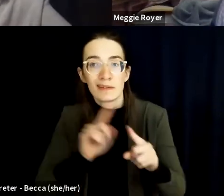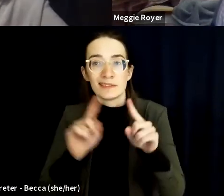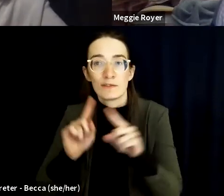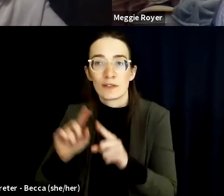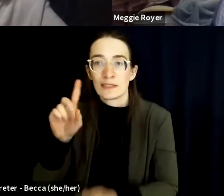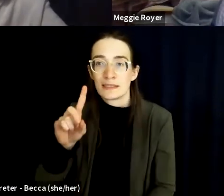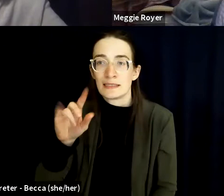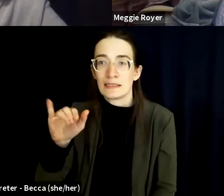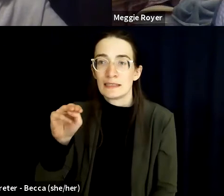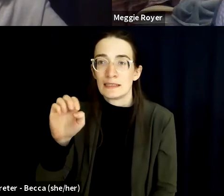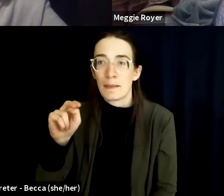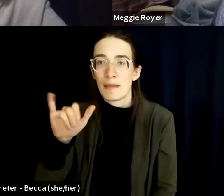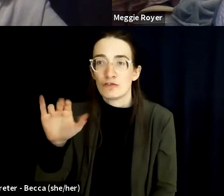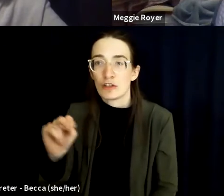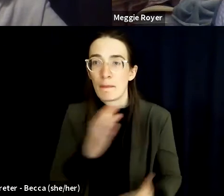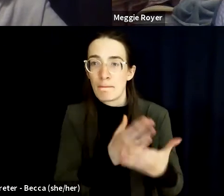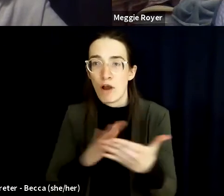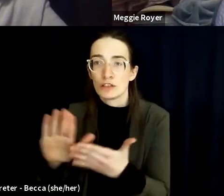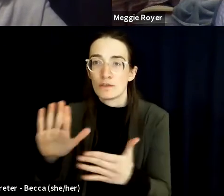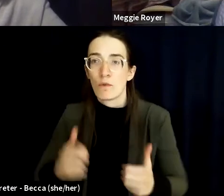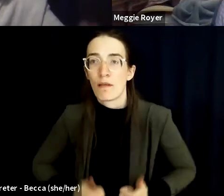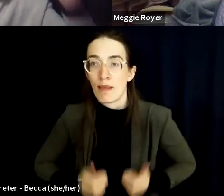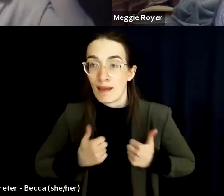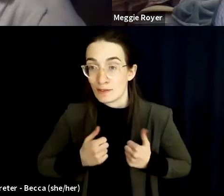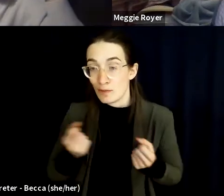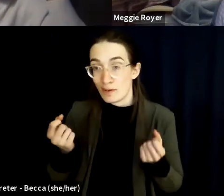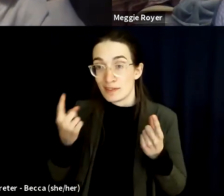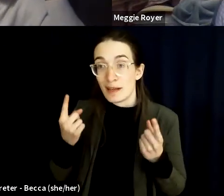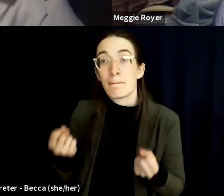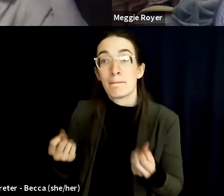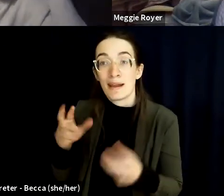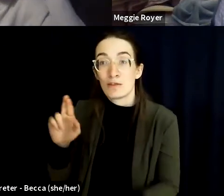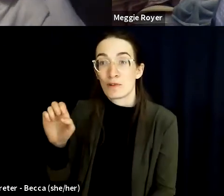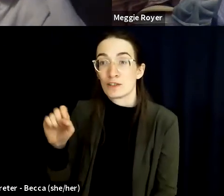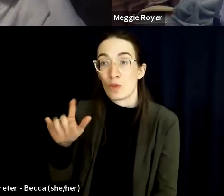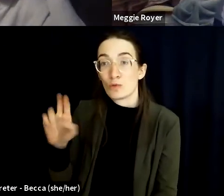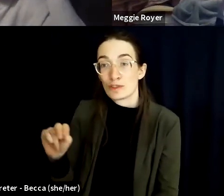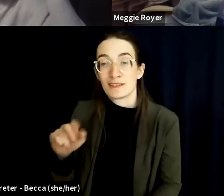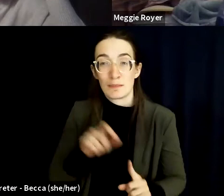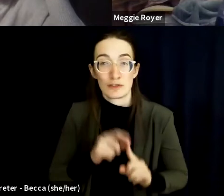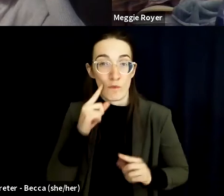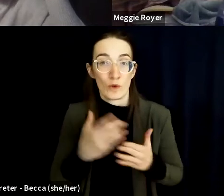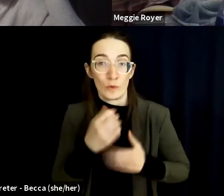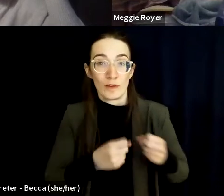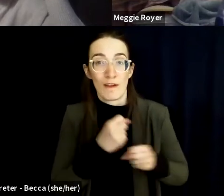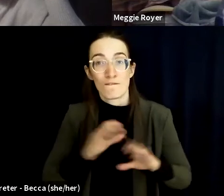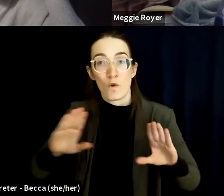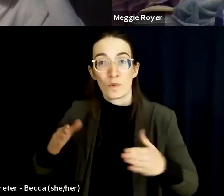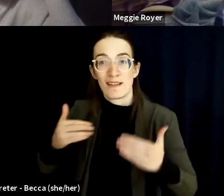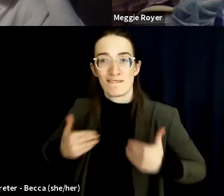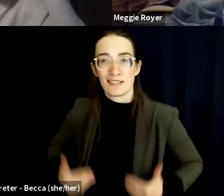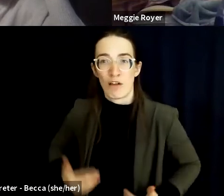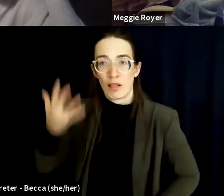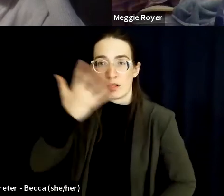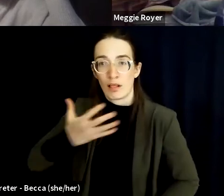your life. And like I mentioned earlier, a lot of resolutions, especially New Year's resolutions, really tend to focus around the physical,